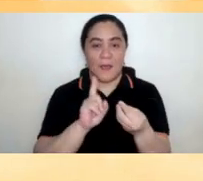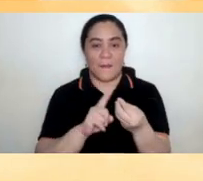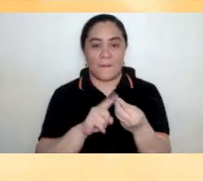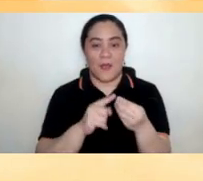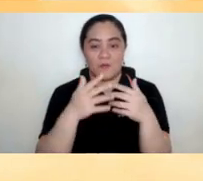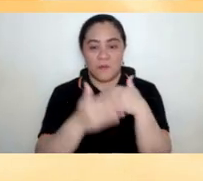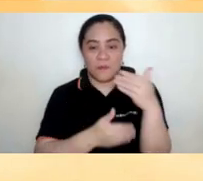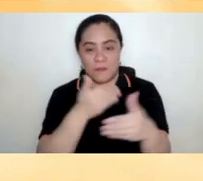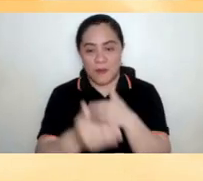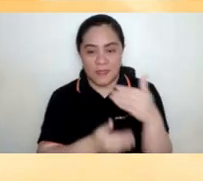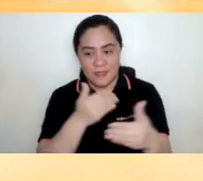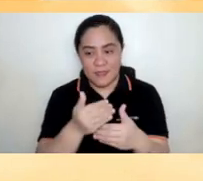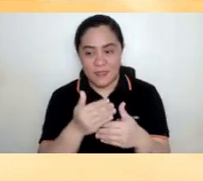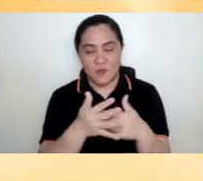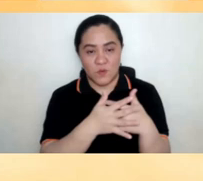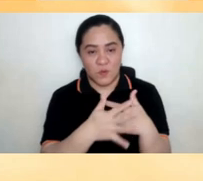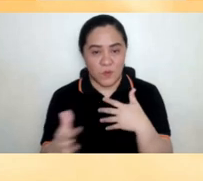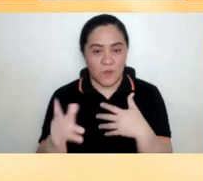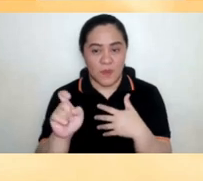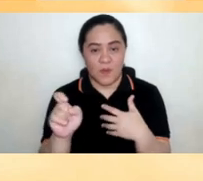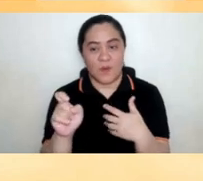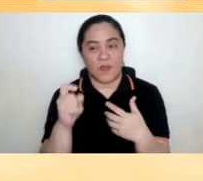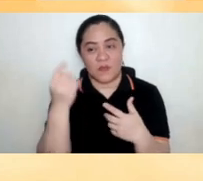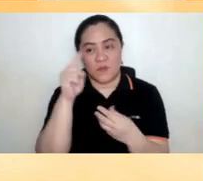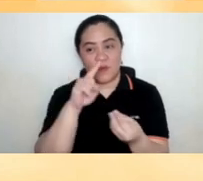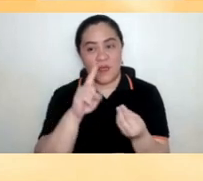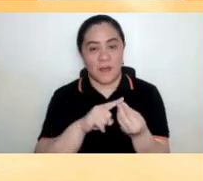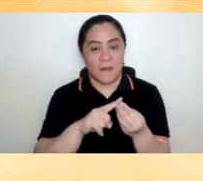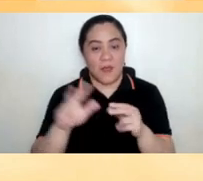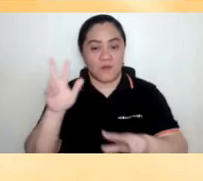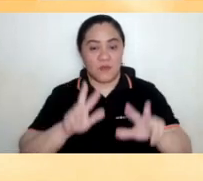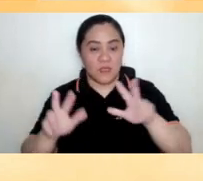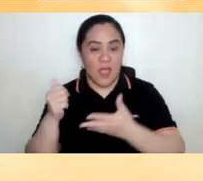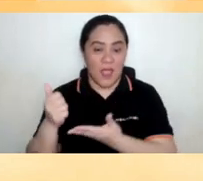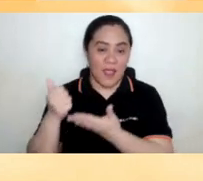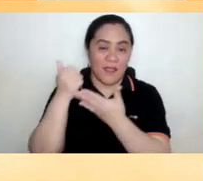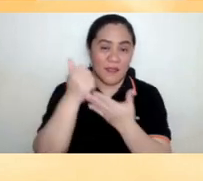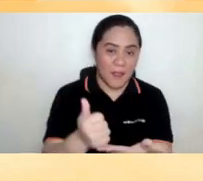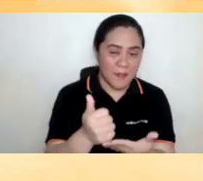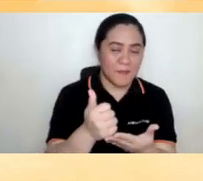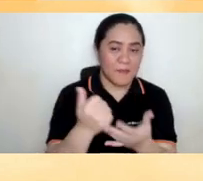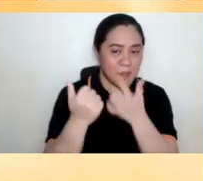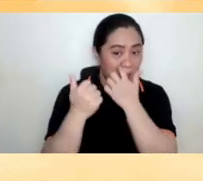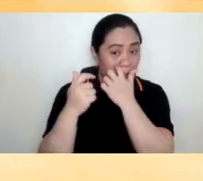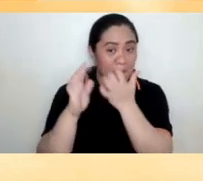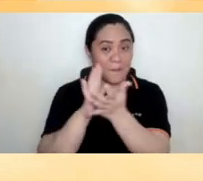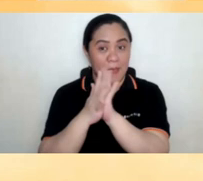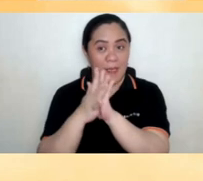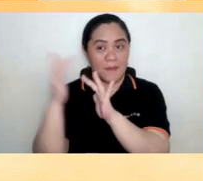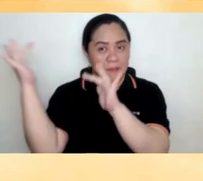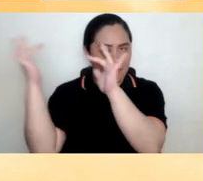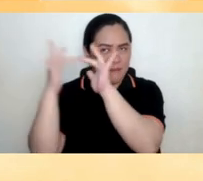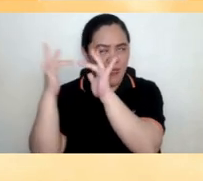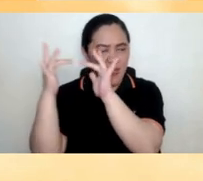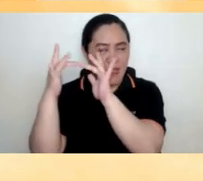strategies. We learned that when we address anxiety, we are helping children rewire their anxious brain to become more